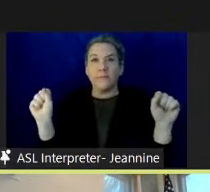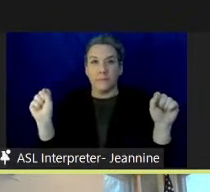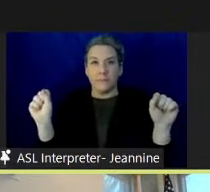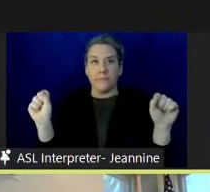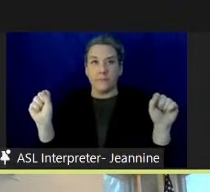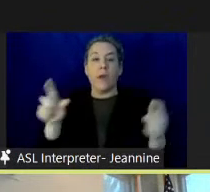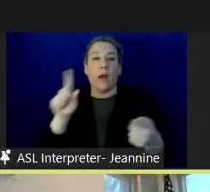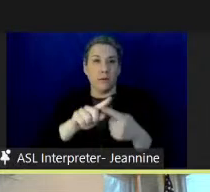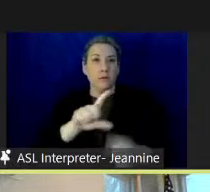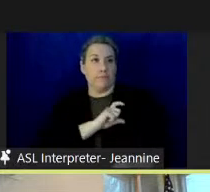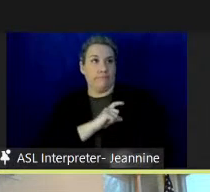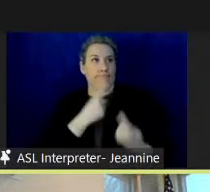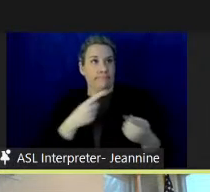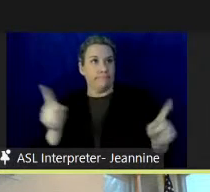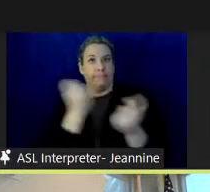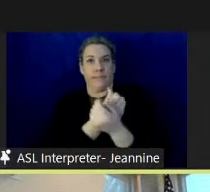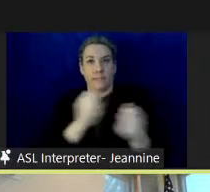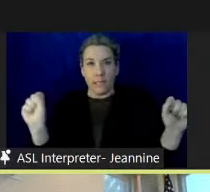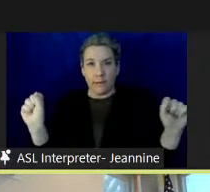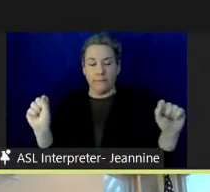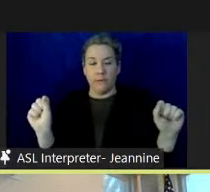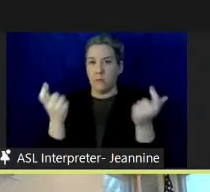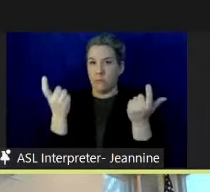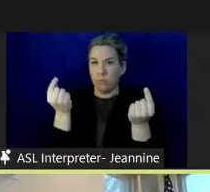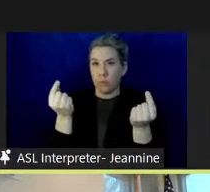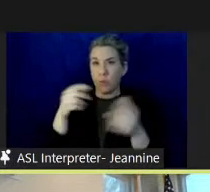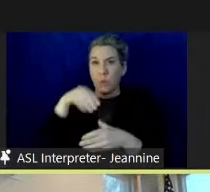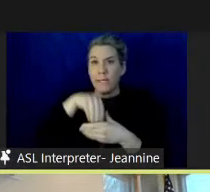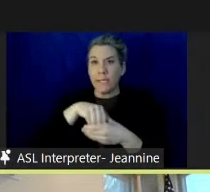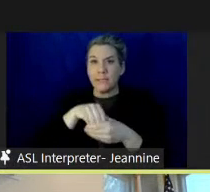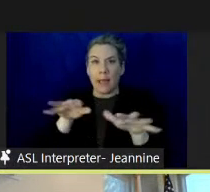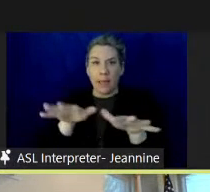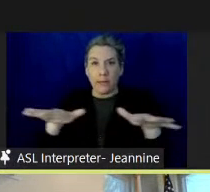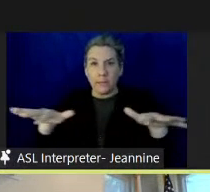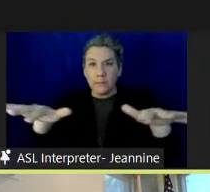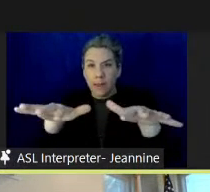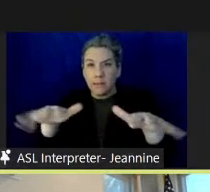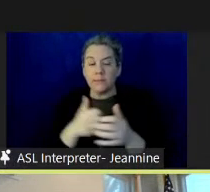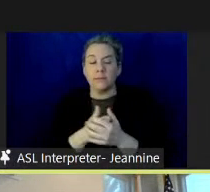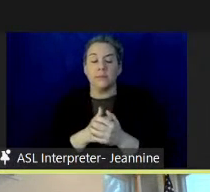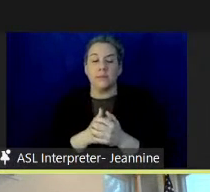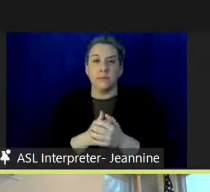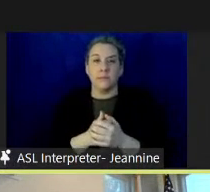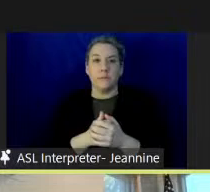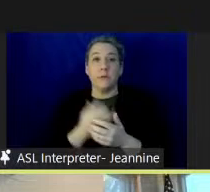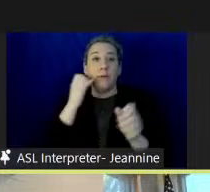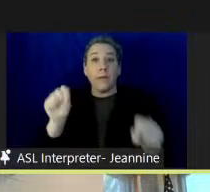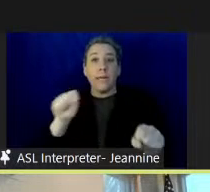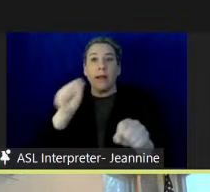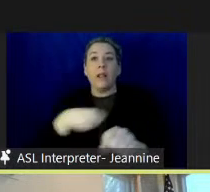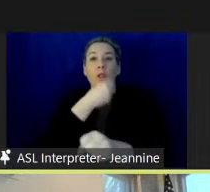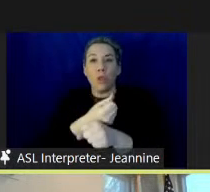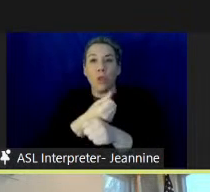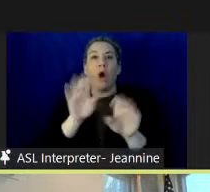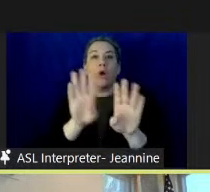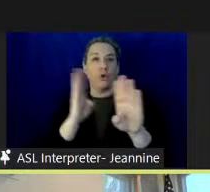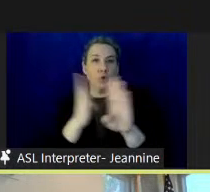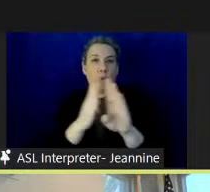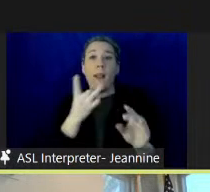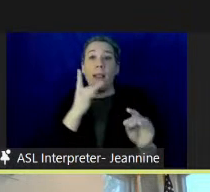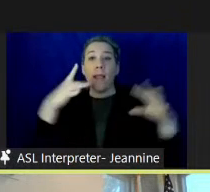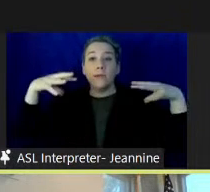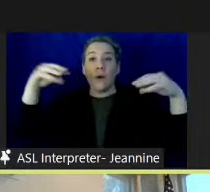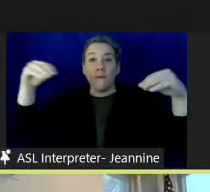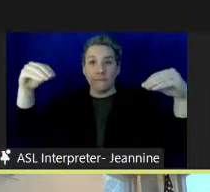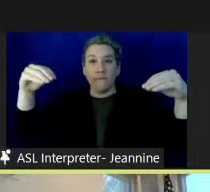enforcement. What are some of the things that we're going to be doing inside of that space? If we can do so, we're going to lock the door. We're going to turn the lights off. If I